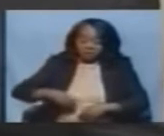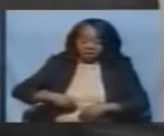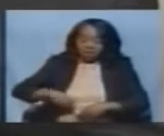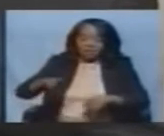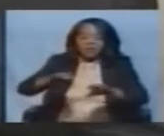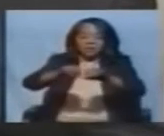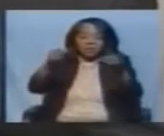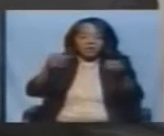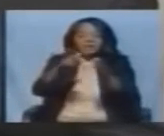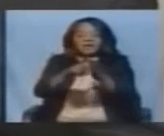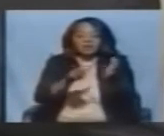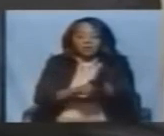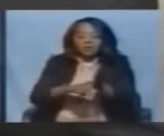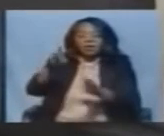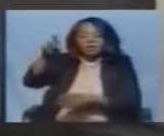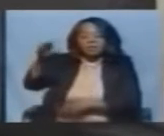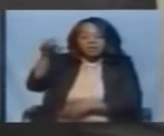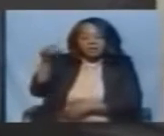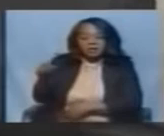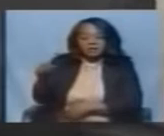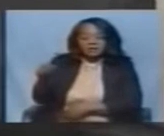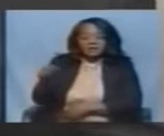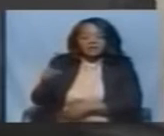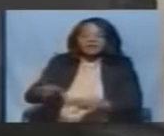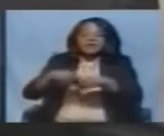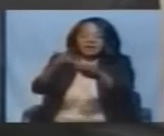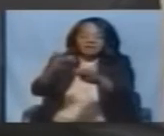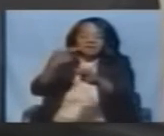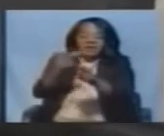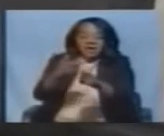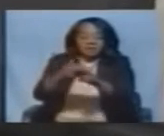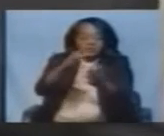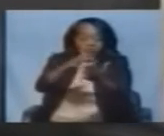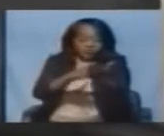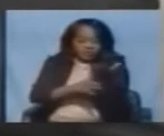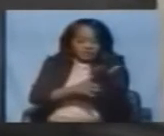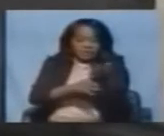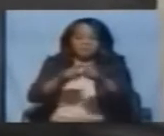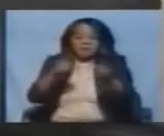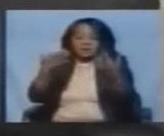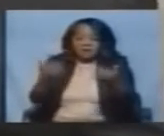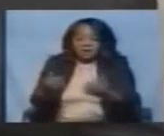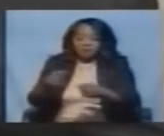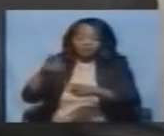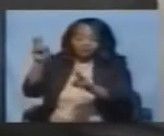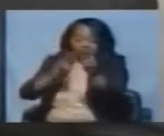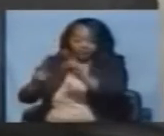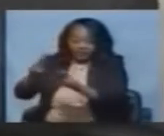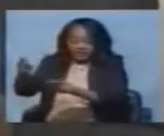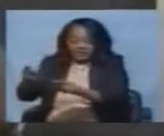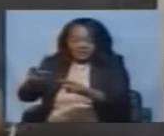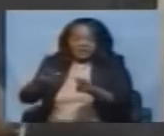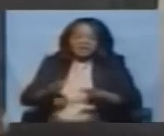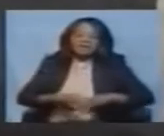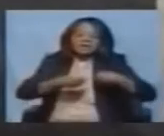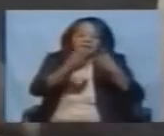And the permanent secretary there told me, give me the list of those people, I fired them. So we are actually going there, and we're going to submit those names. We're going to